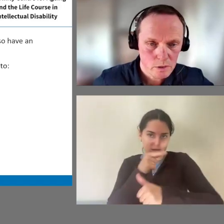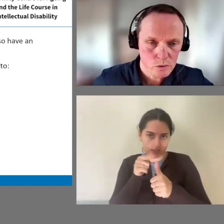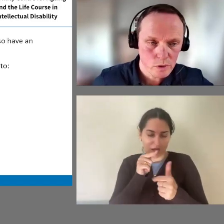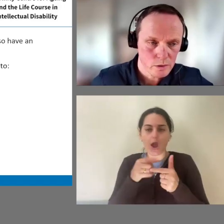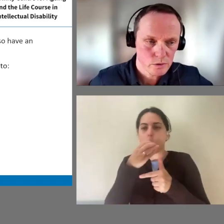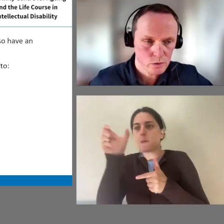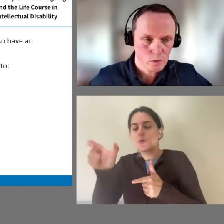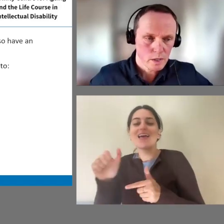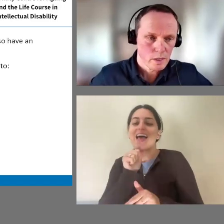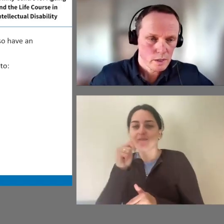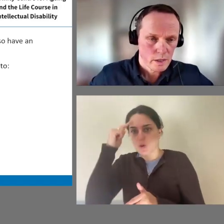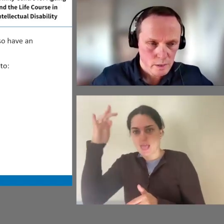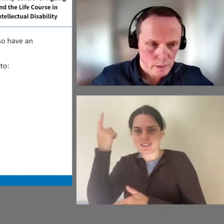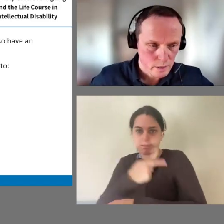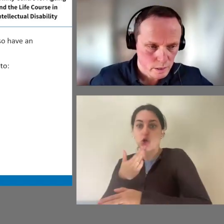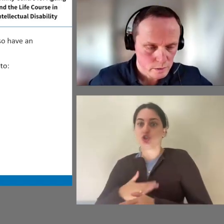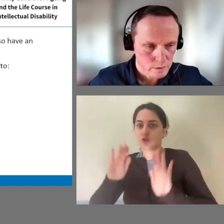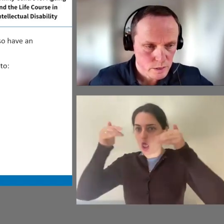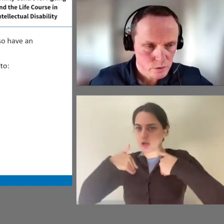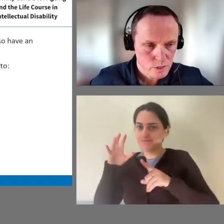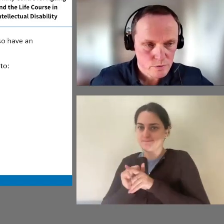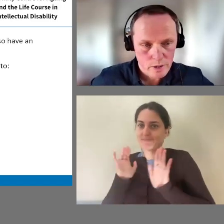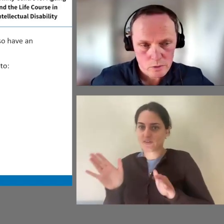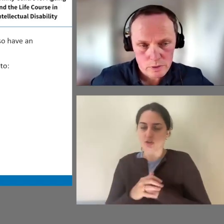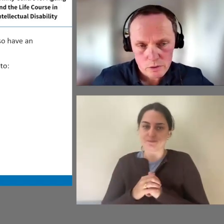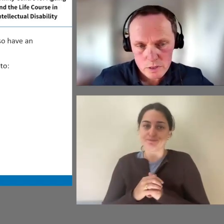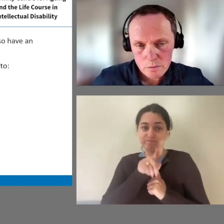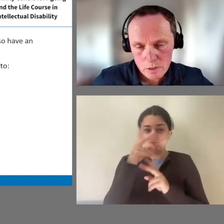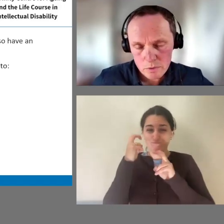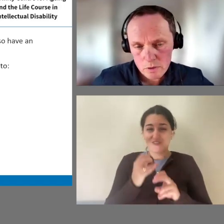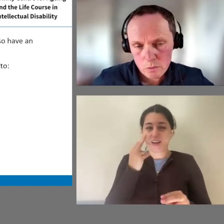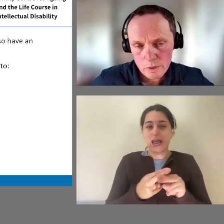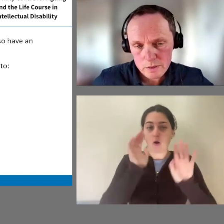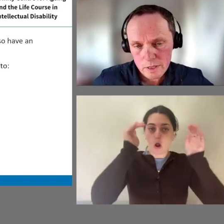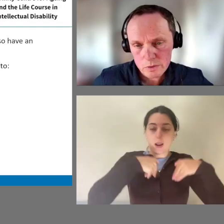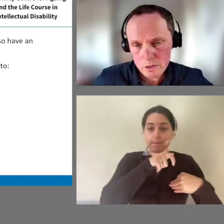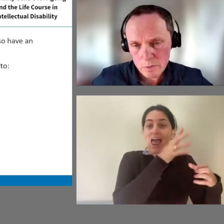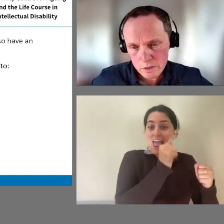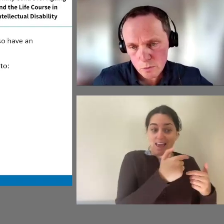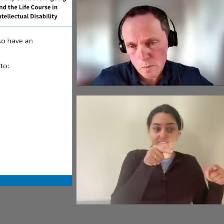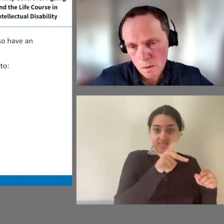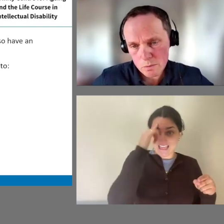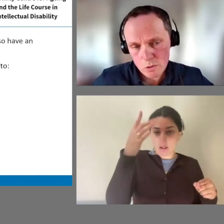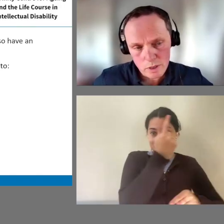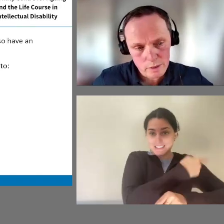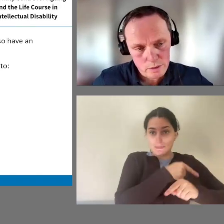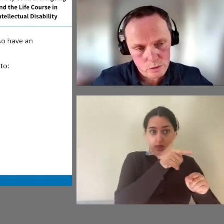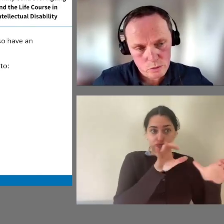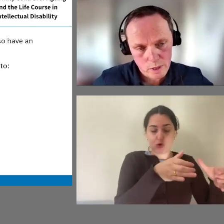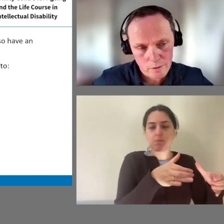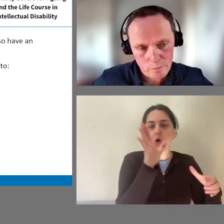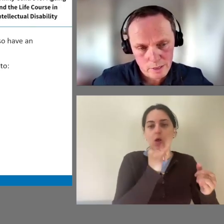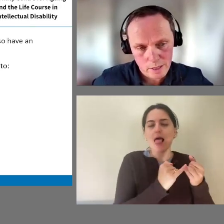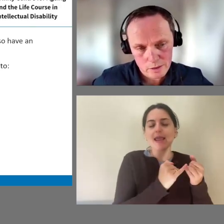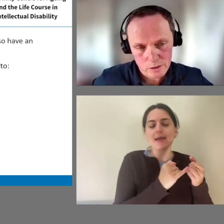autistic people who do not. So in these studies found that autistic people with intellectual disability were more likely